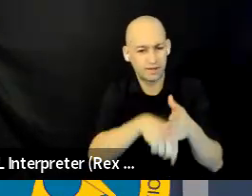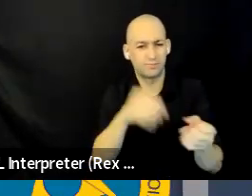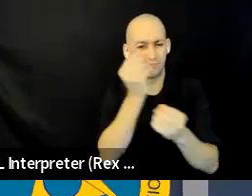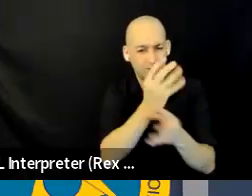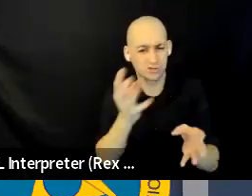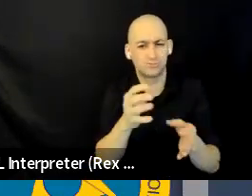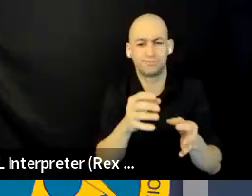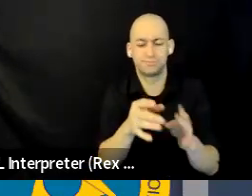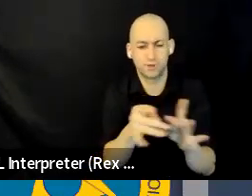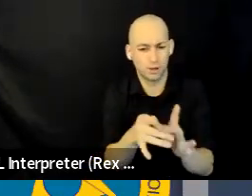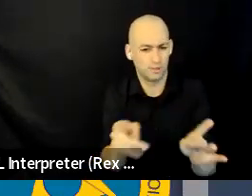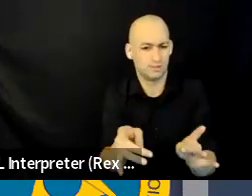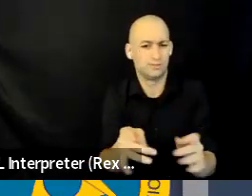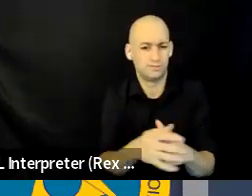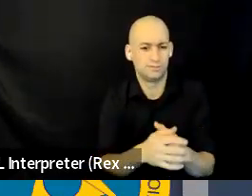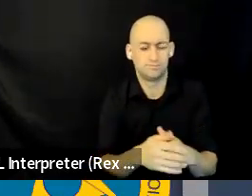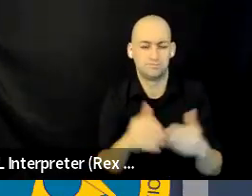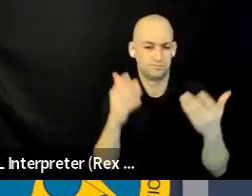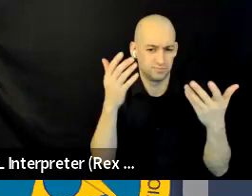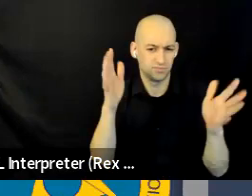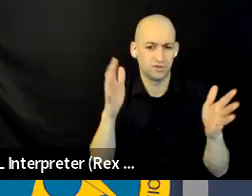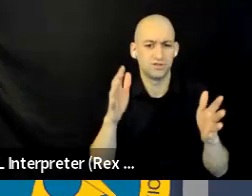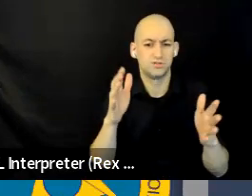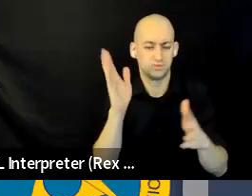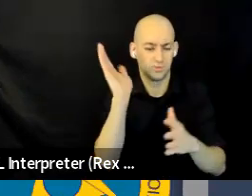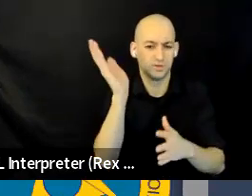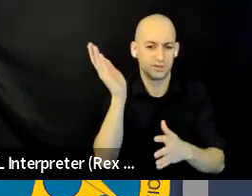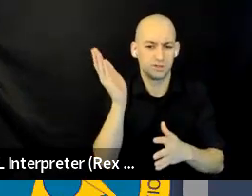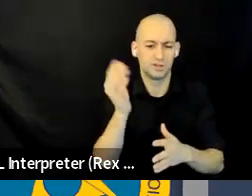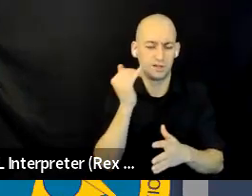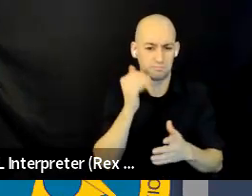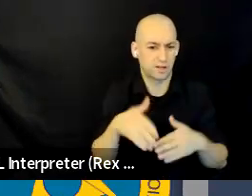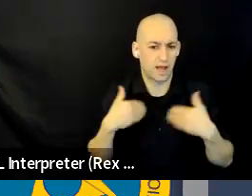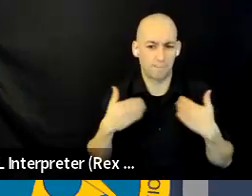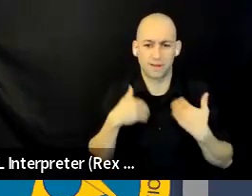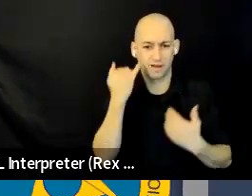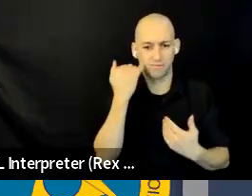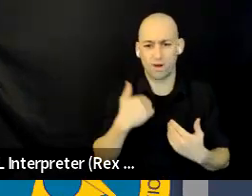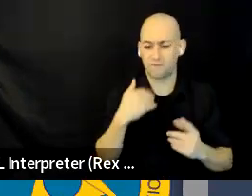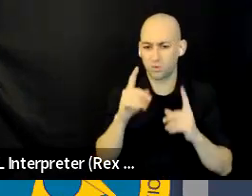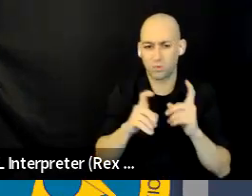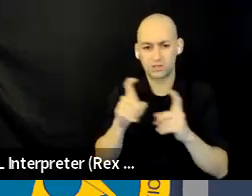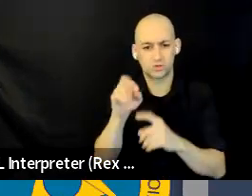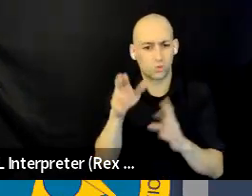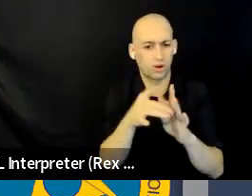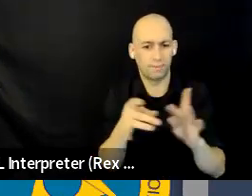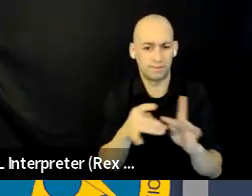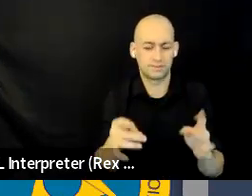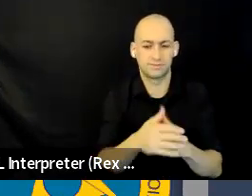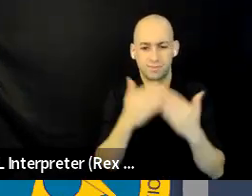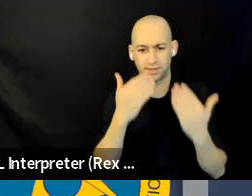period. That concludes my presentation. I'd be happy to take any questions or comments. Thank